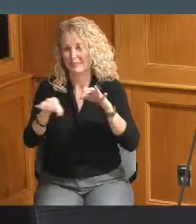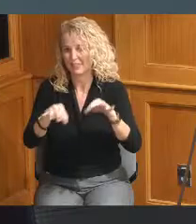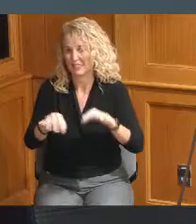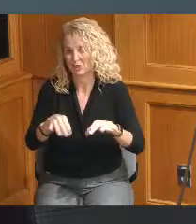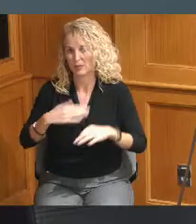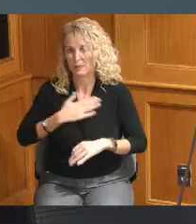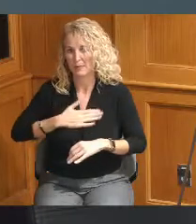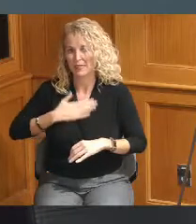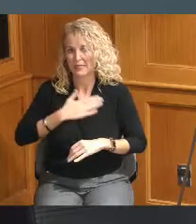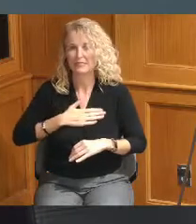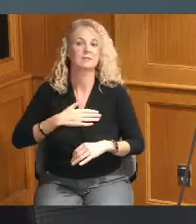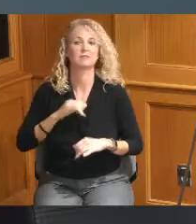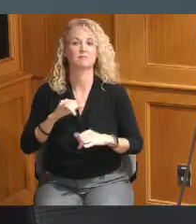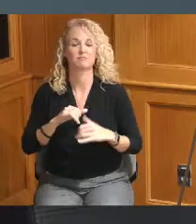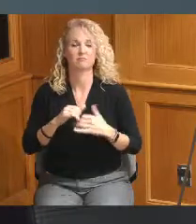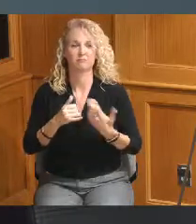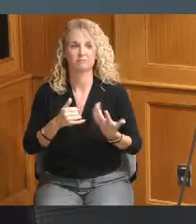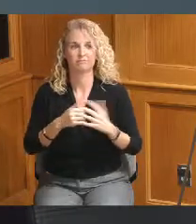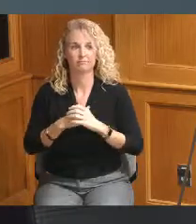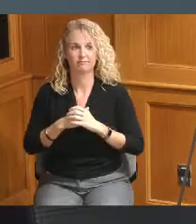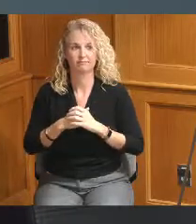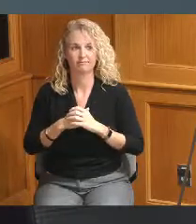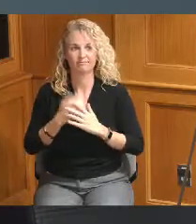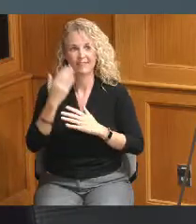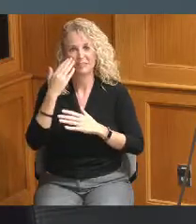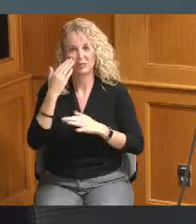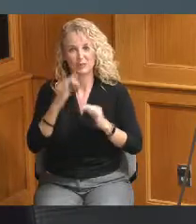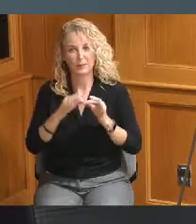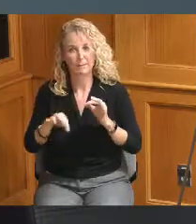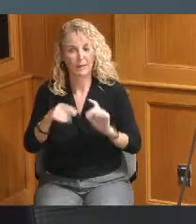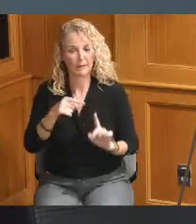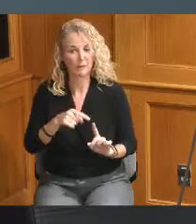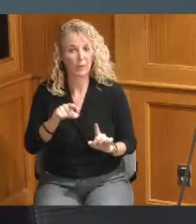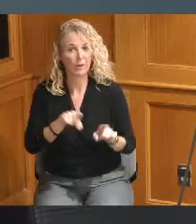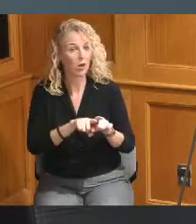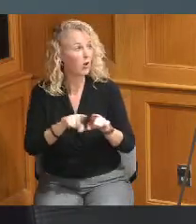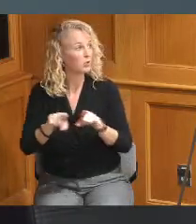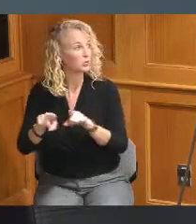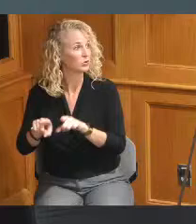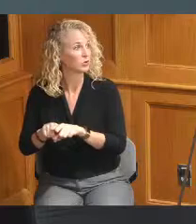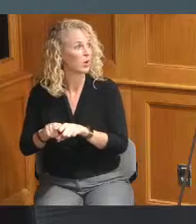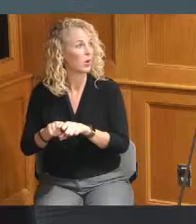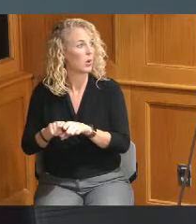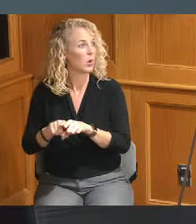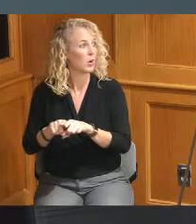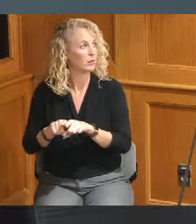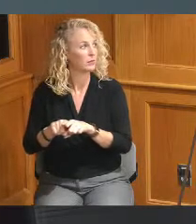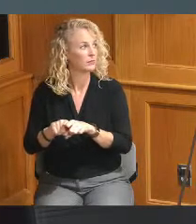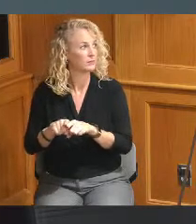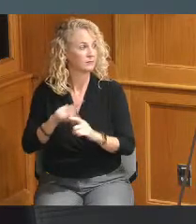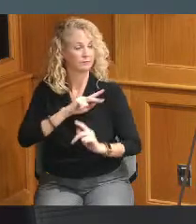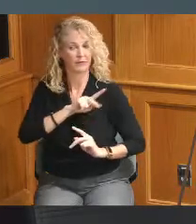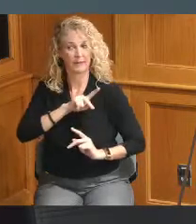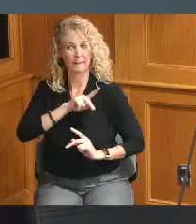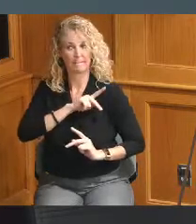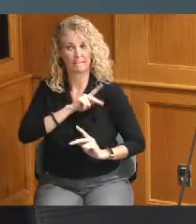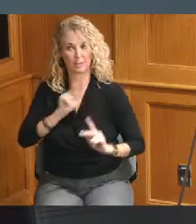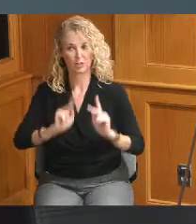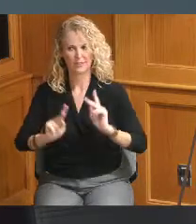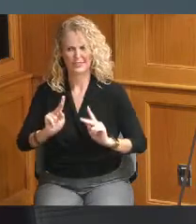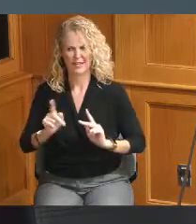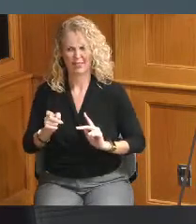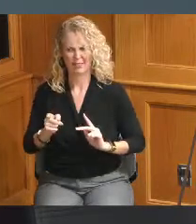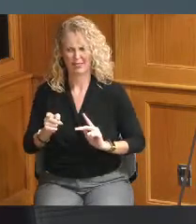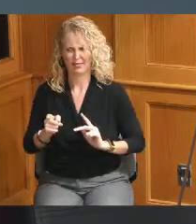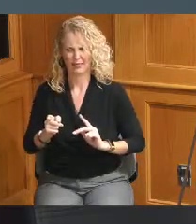about. That's a minor point. But also, under personnel, I